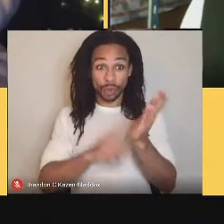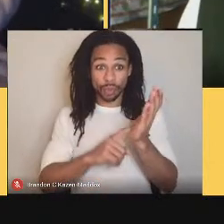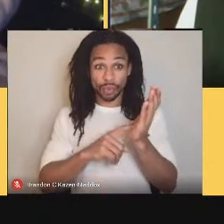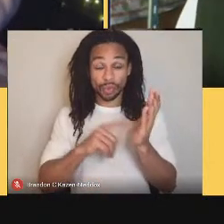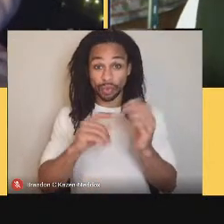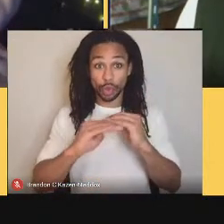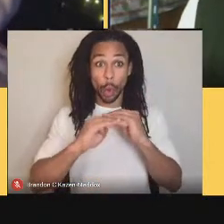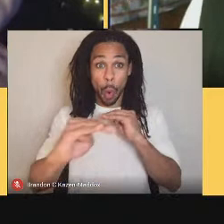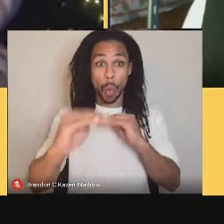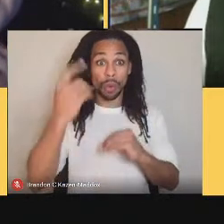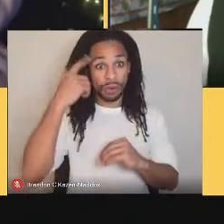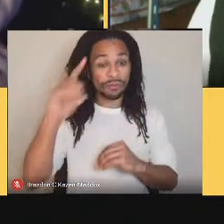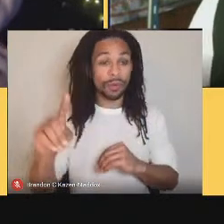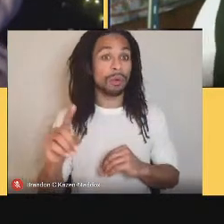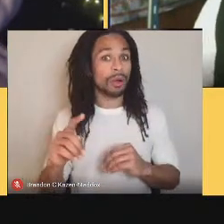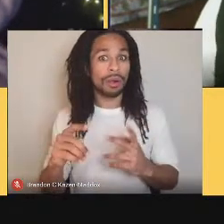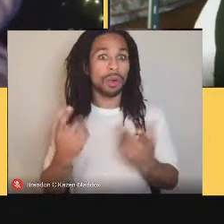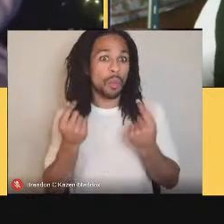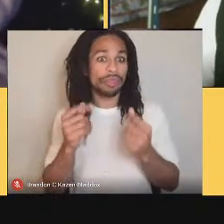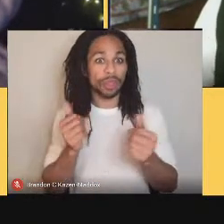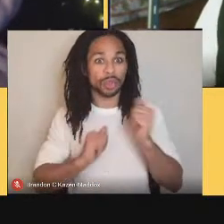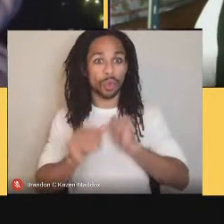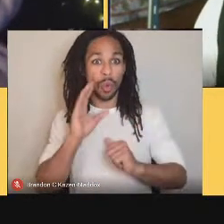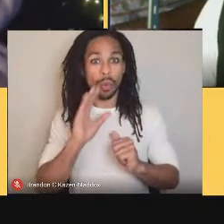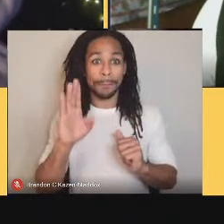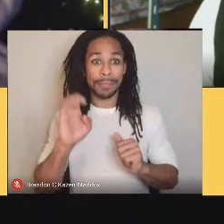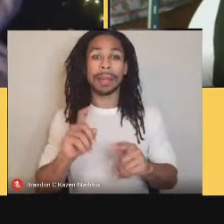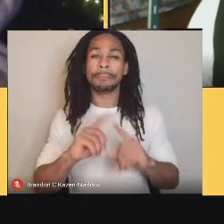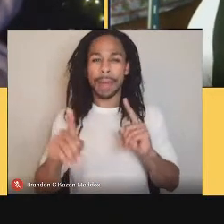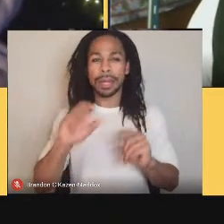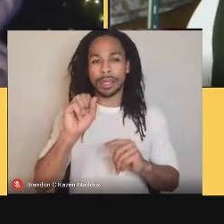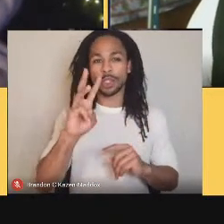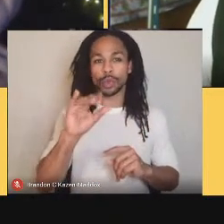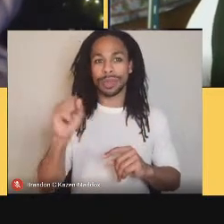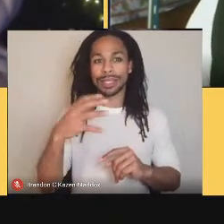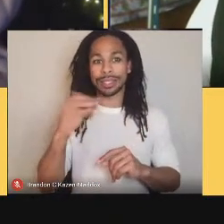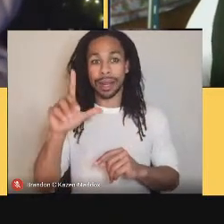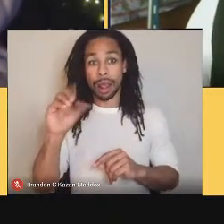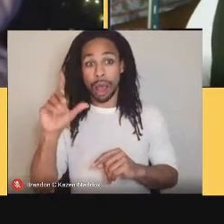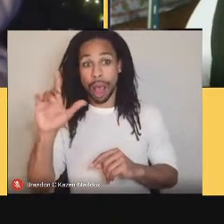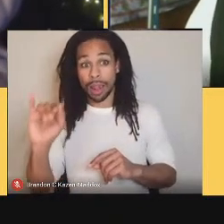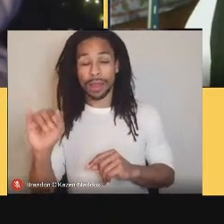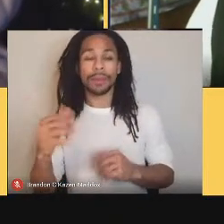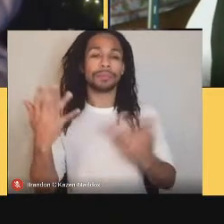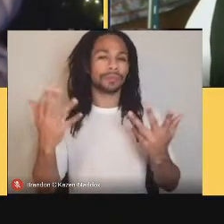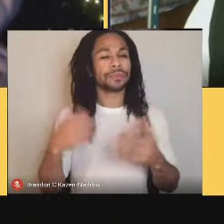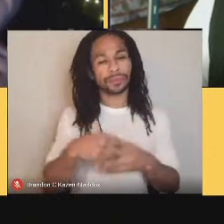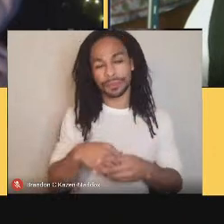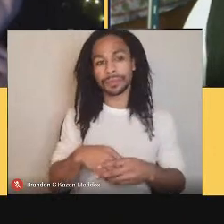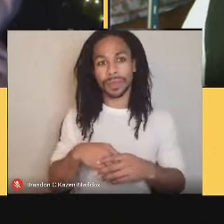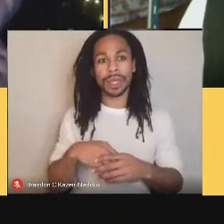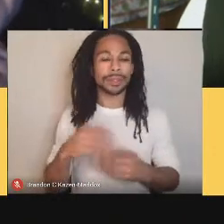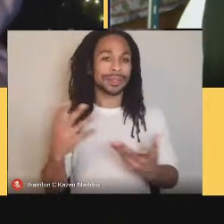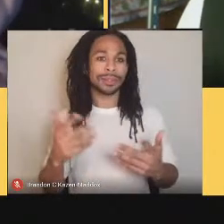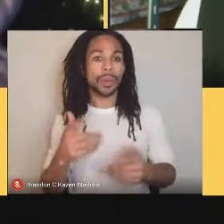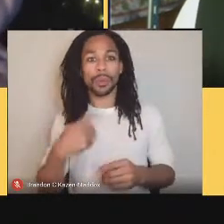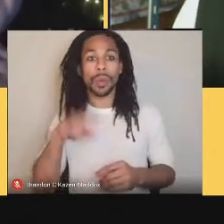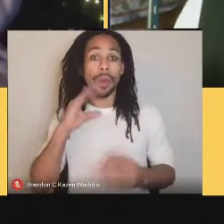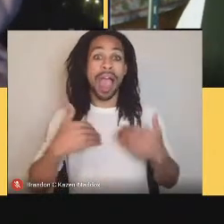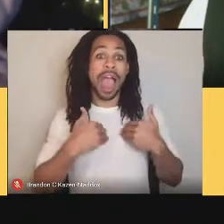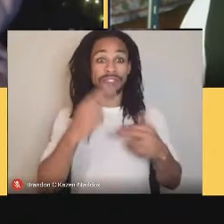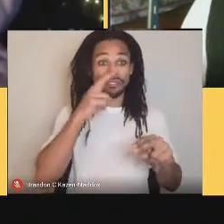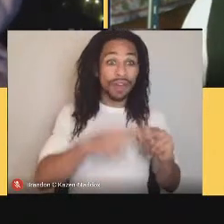the shows are going to be. But with Swiss and Lali, it very much was, you know, while we are going to have some fun, crazy,